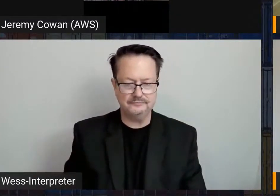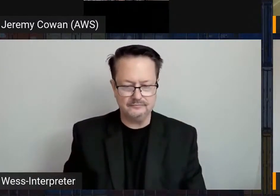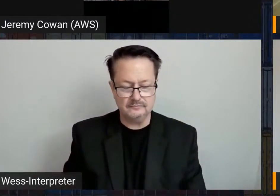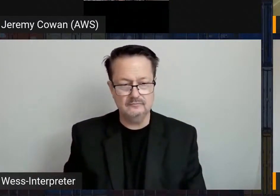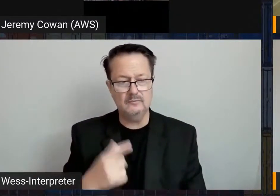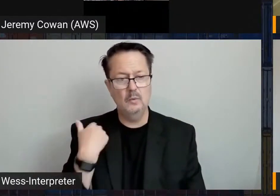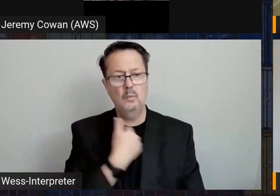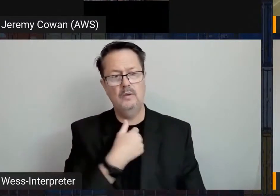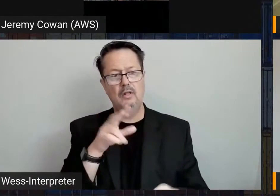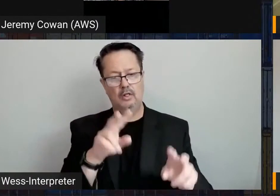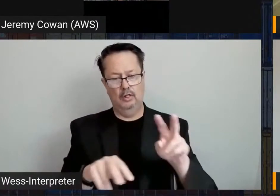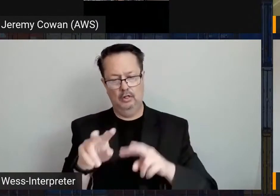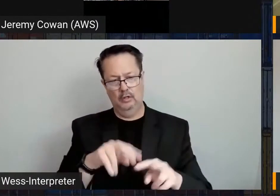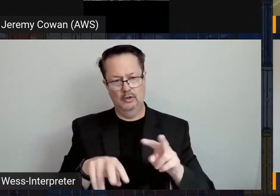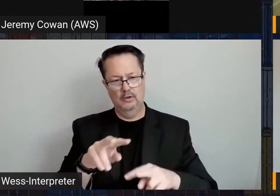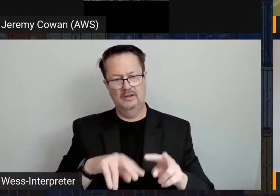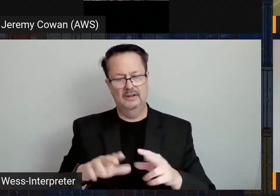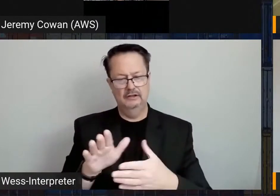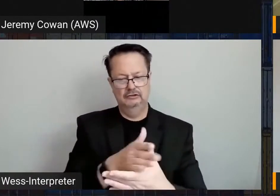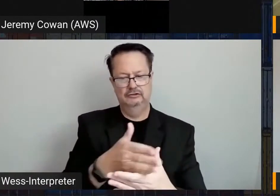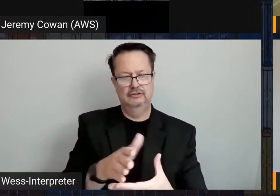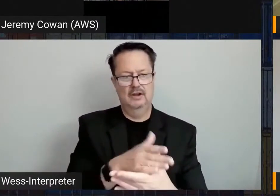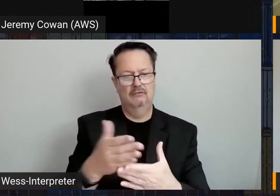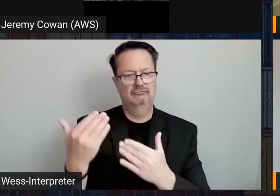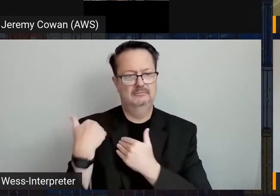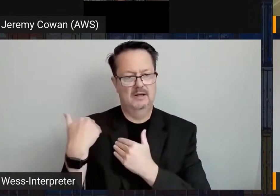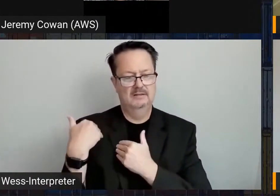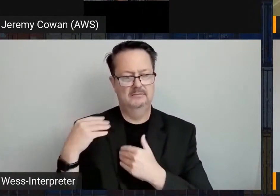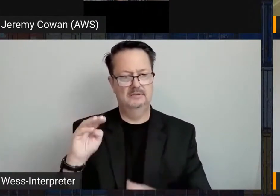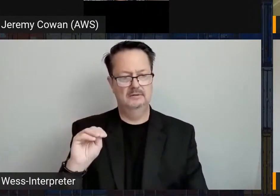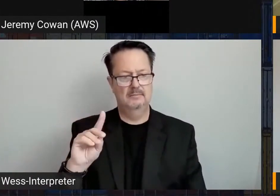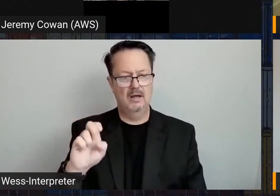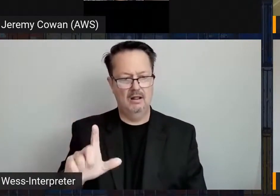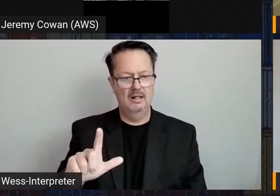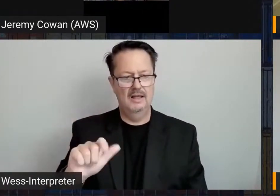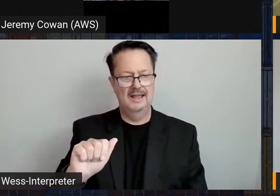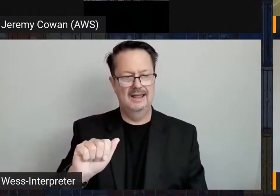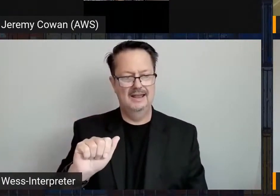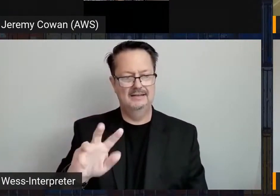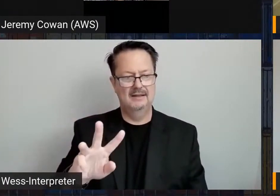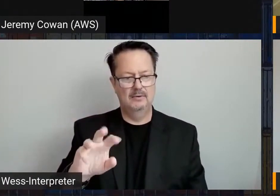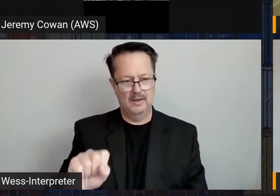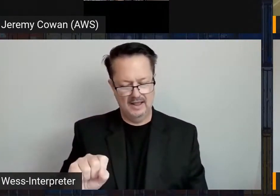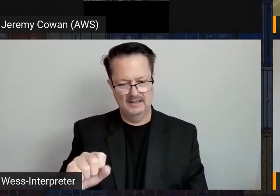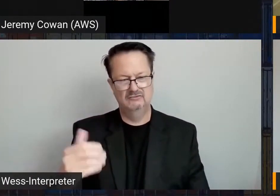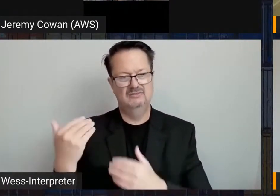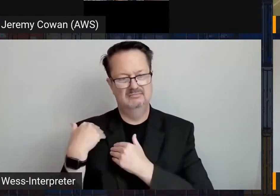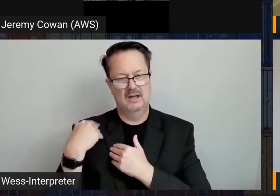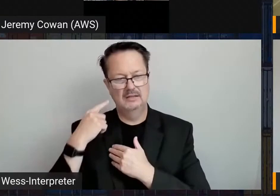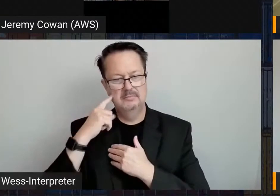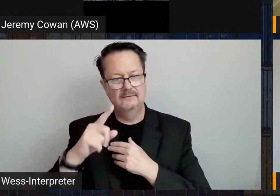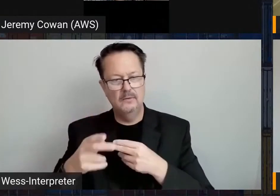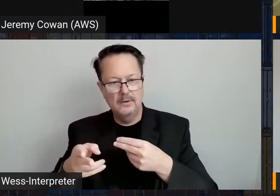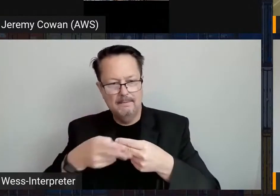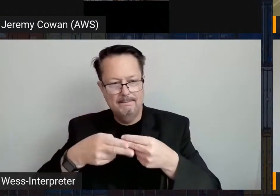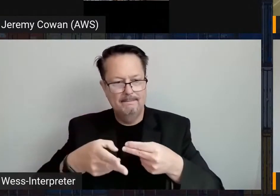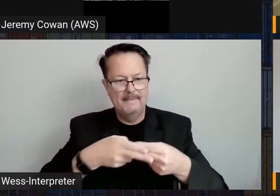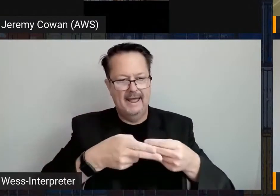When we look at the shared responsibility model, AWS is responsible for patching the control